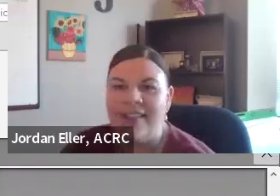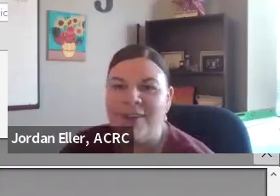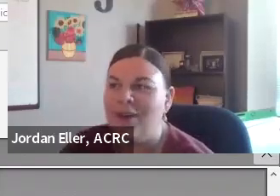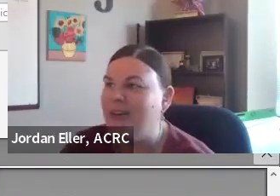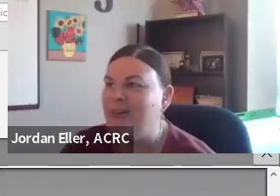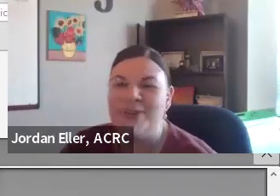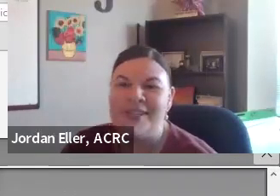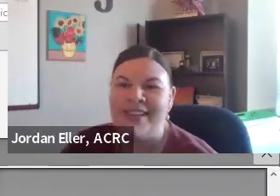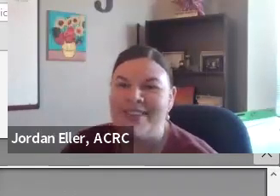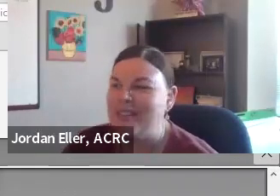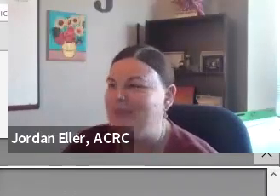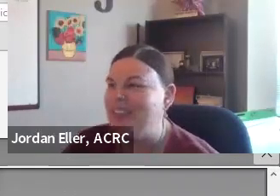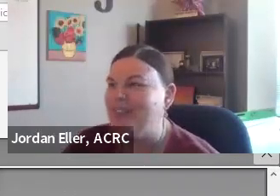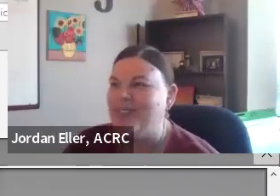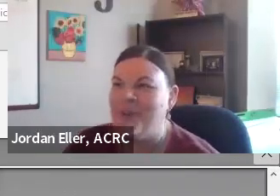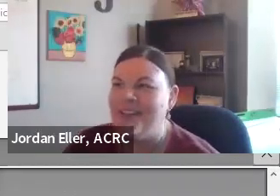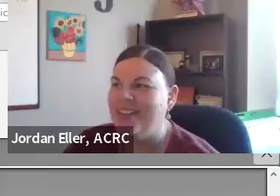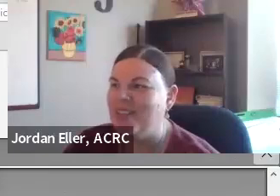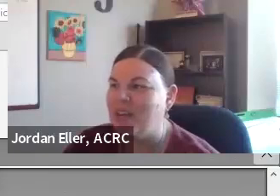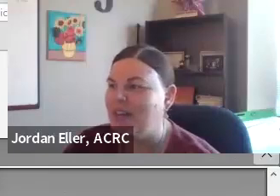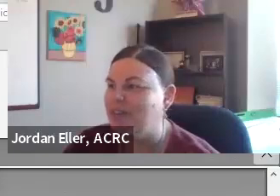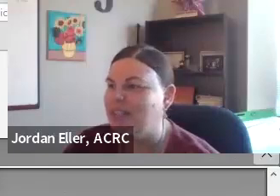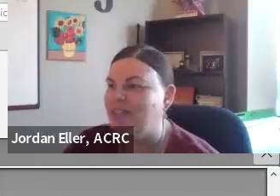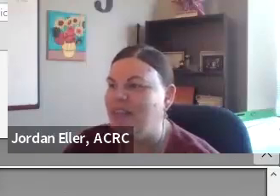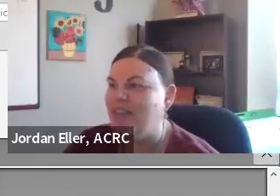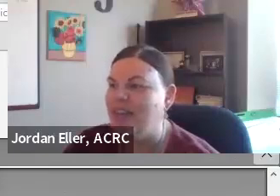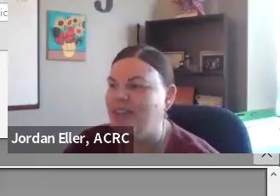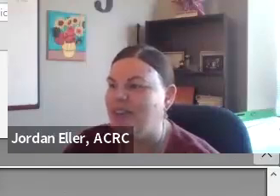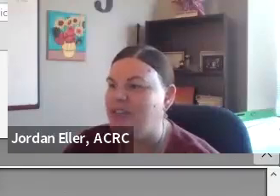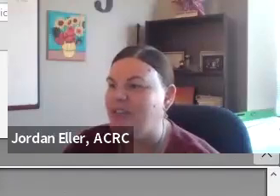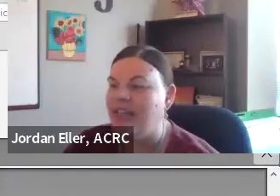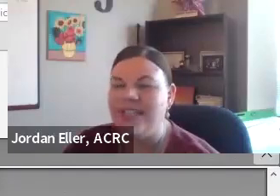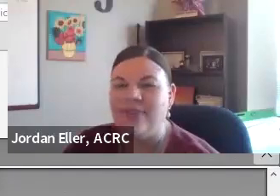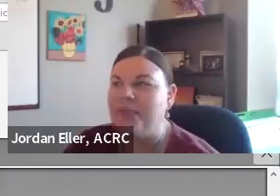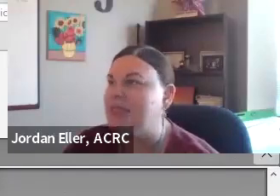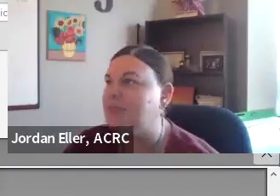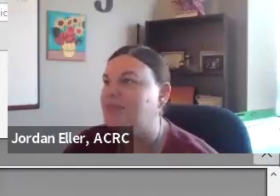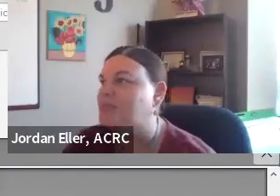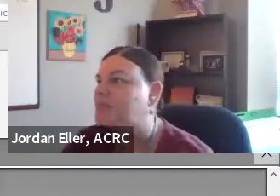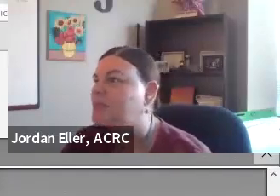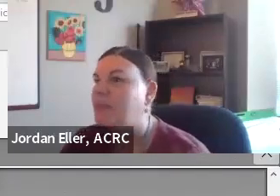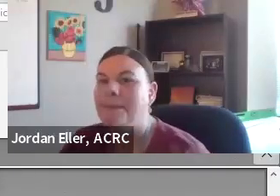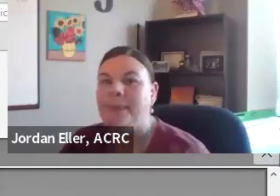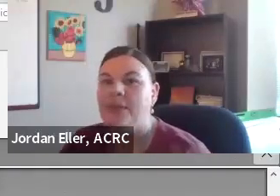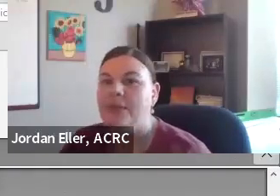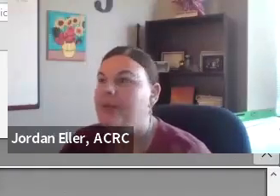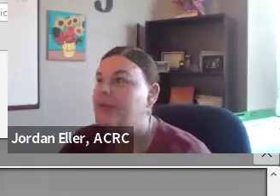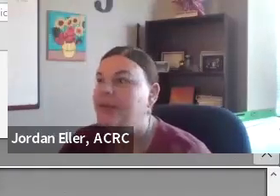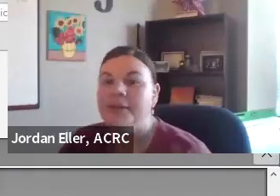Eric, I think you're on here. If there's anything else I missed, we just wanted to give a shout out for this fun event for clients and families.